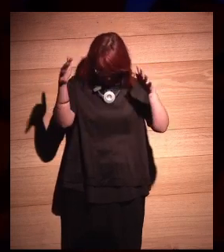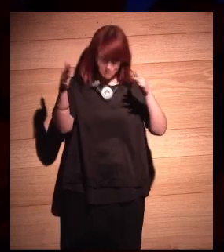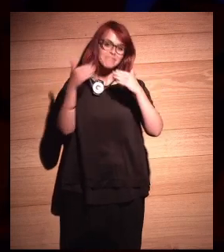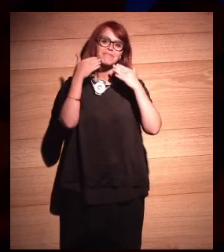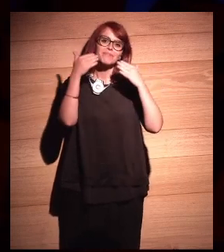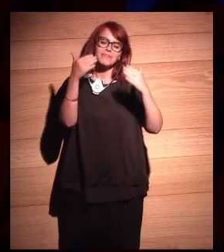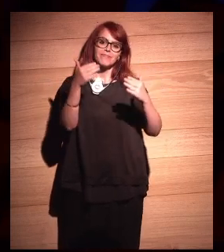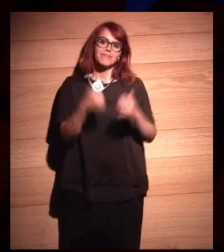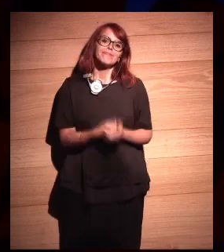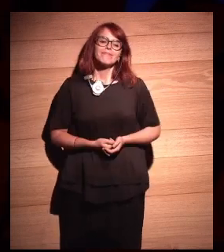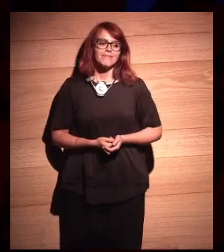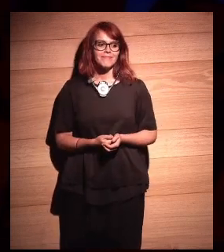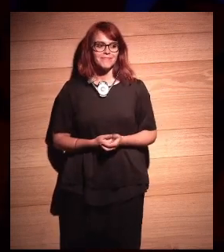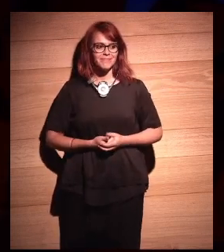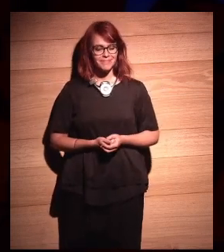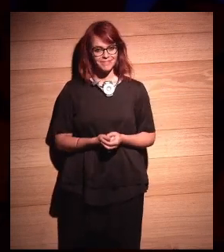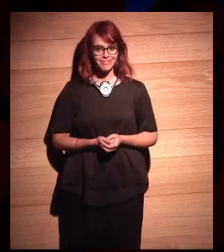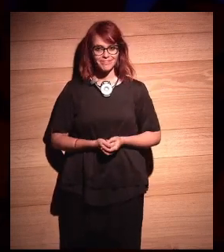Thank you.